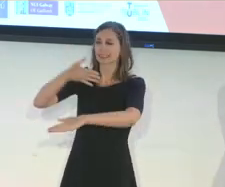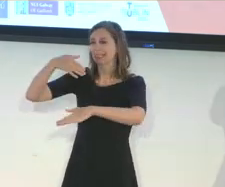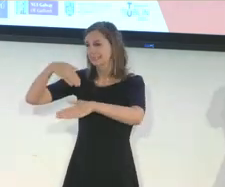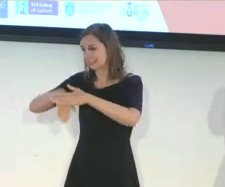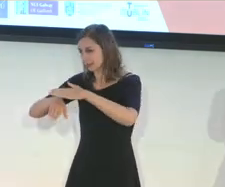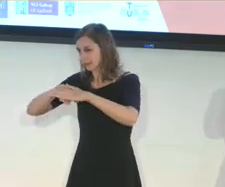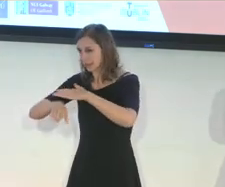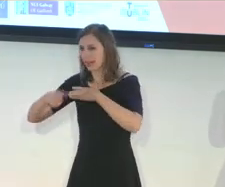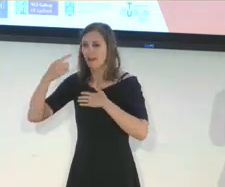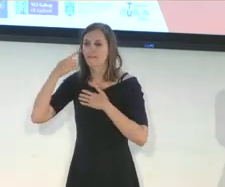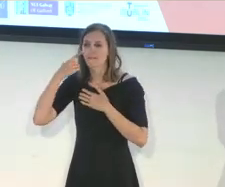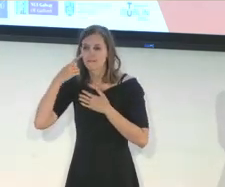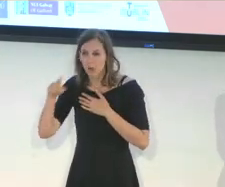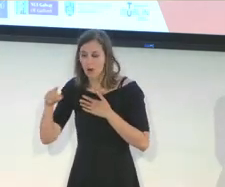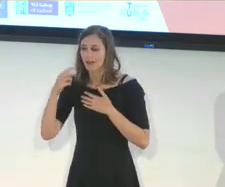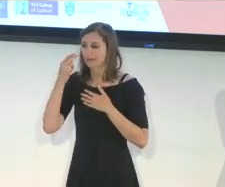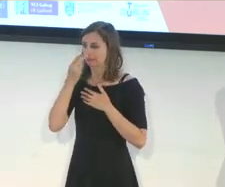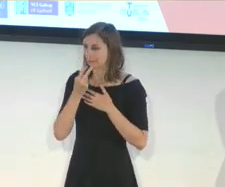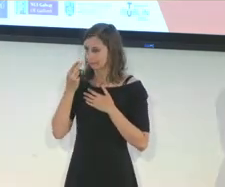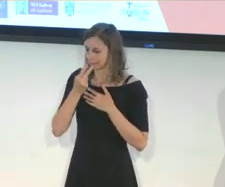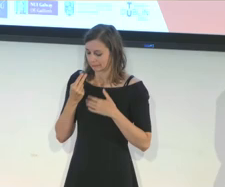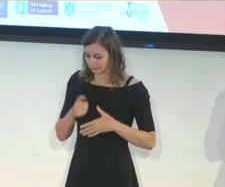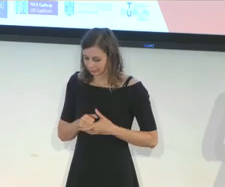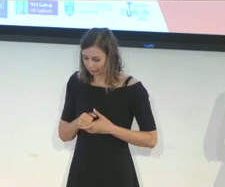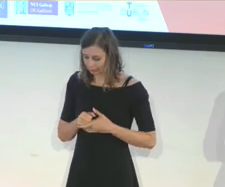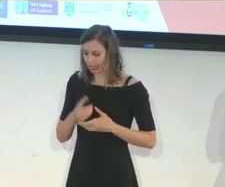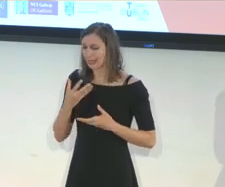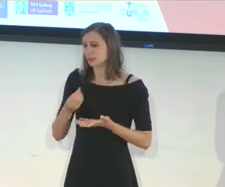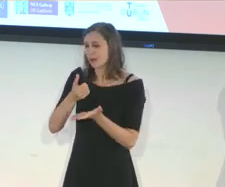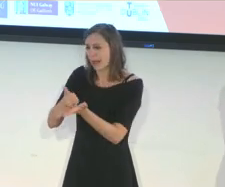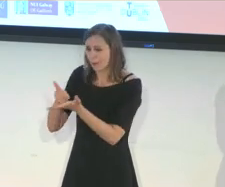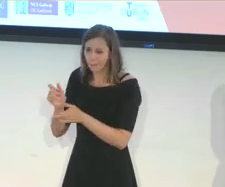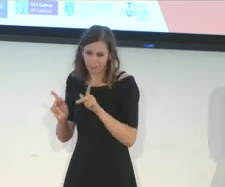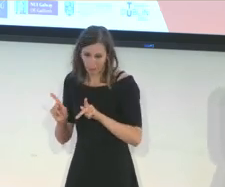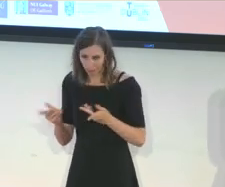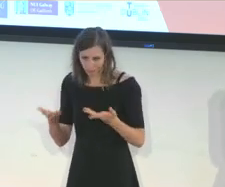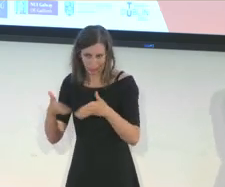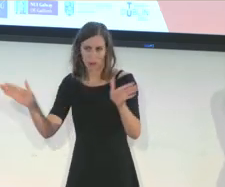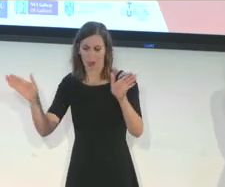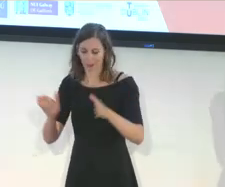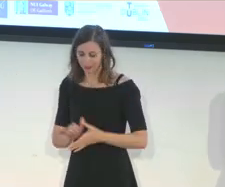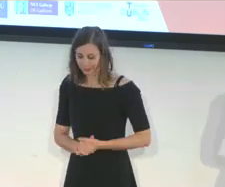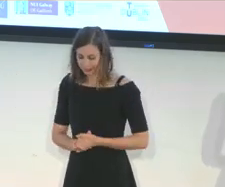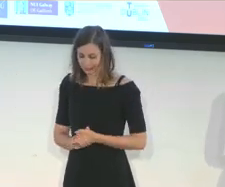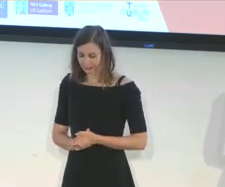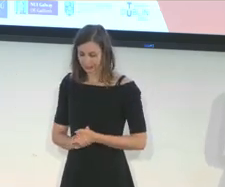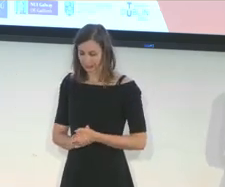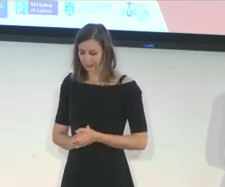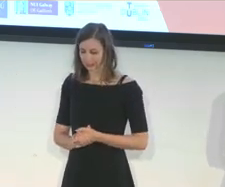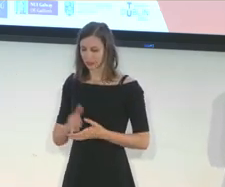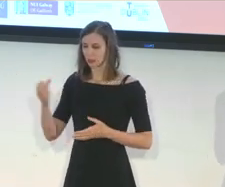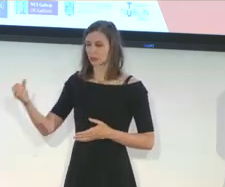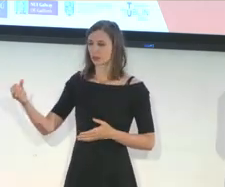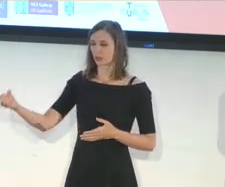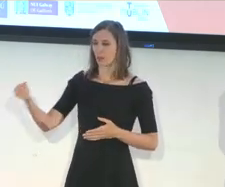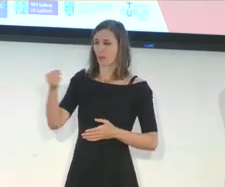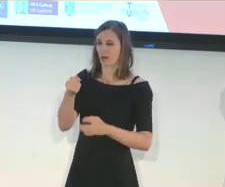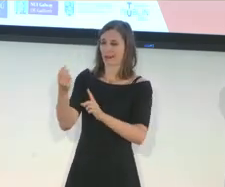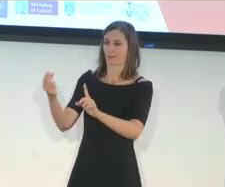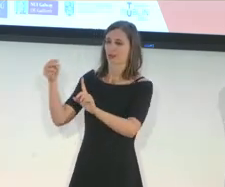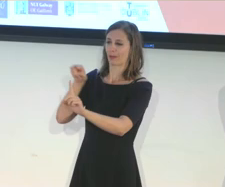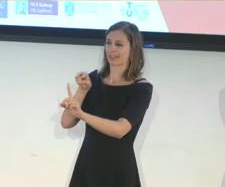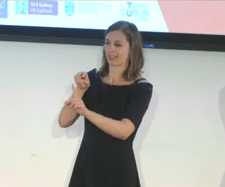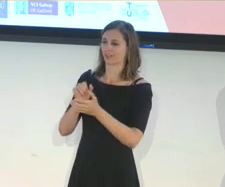accessibility of XR environments and help people. To put things into perspective,